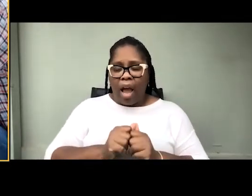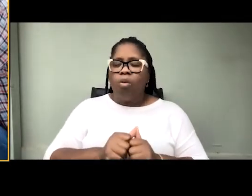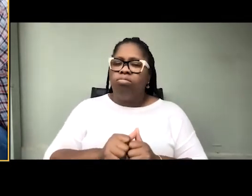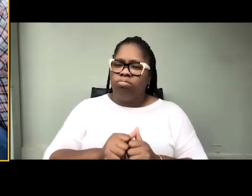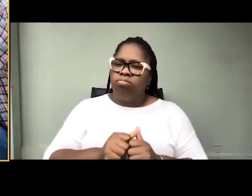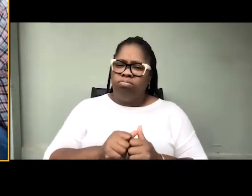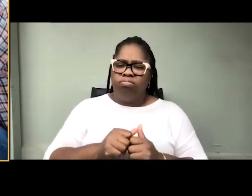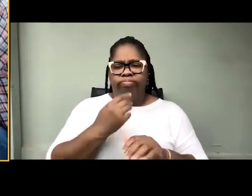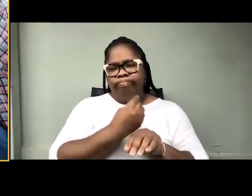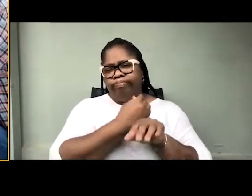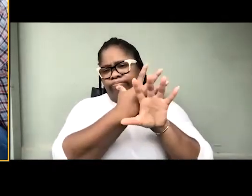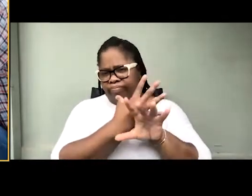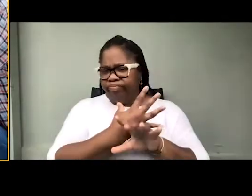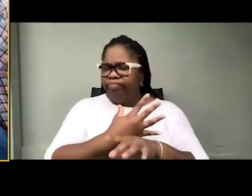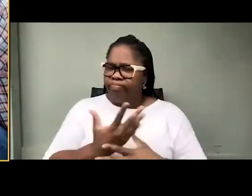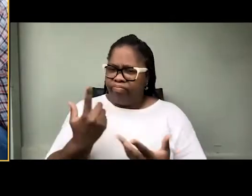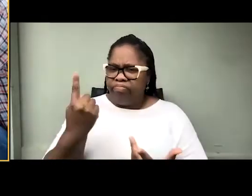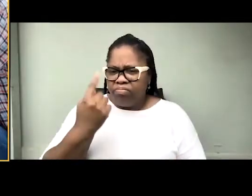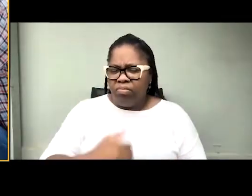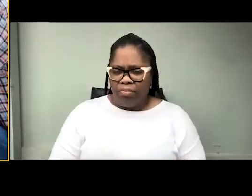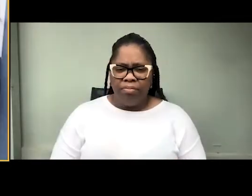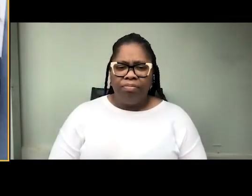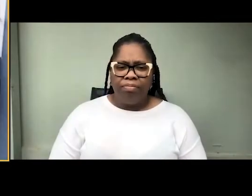digital means if necessary.